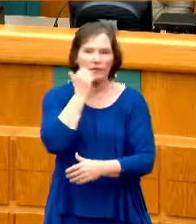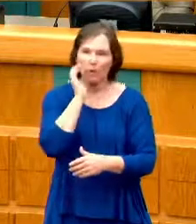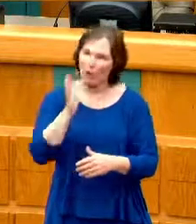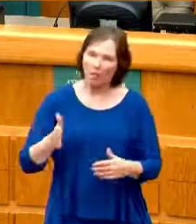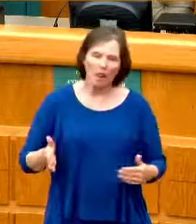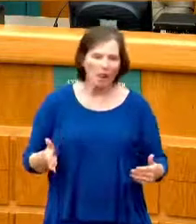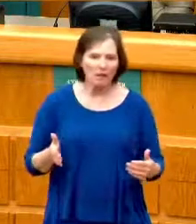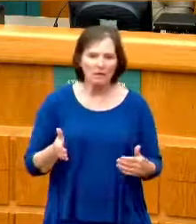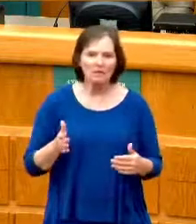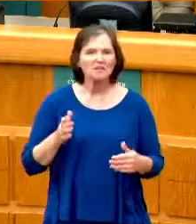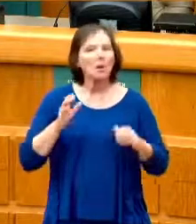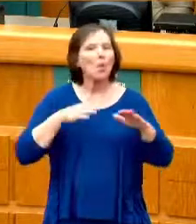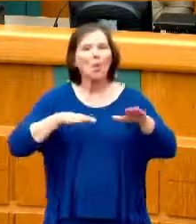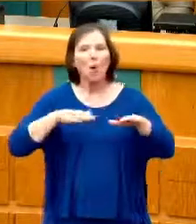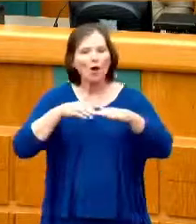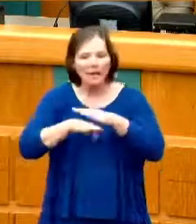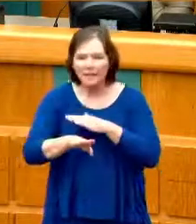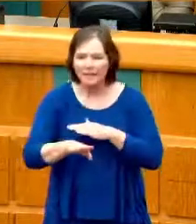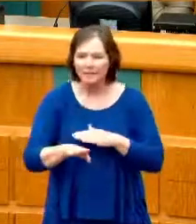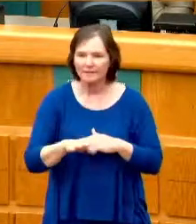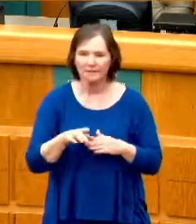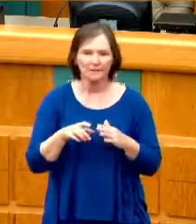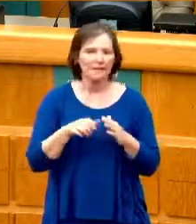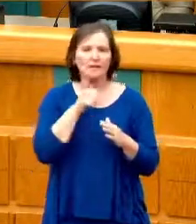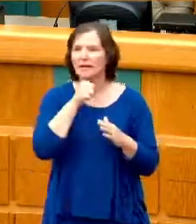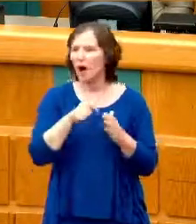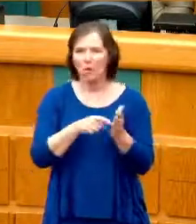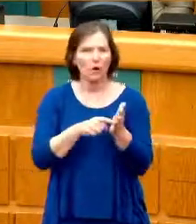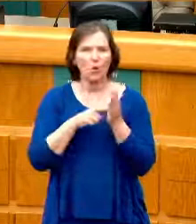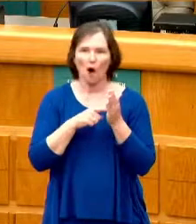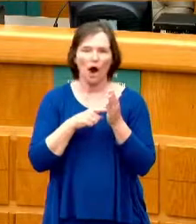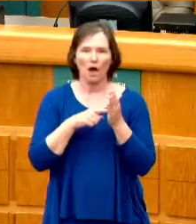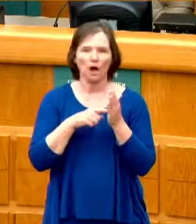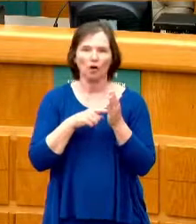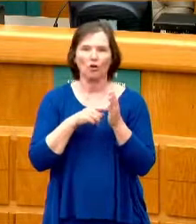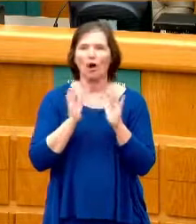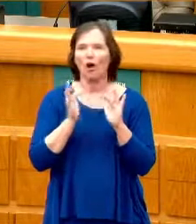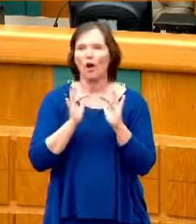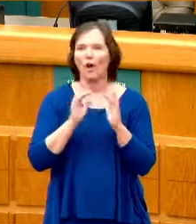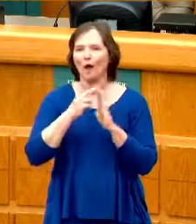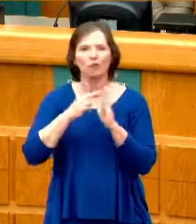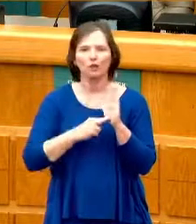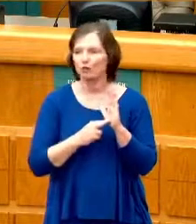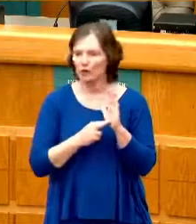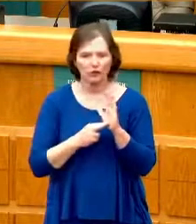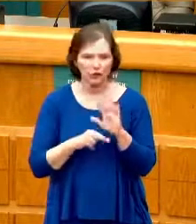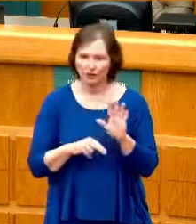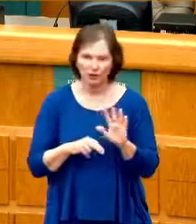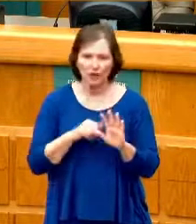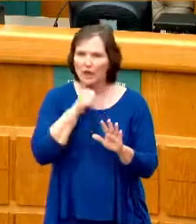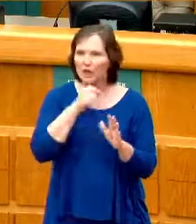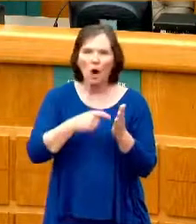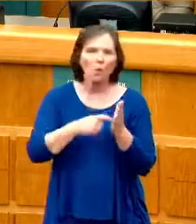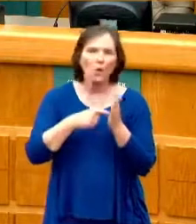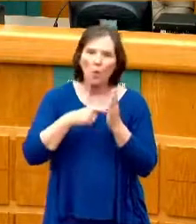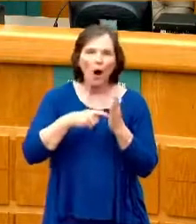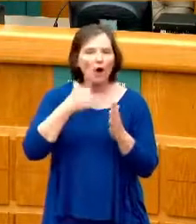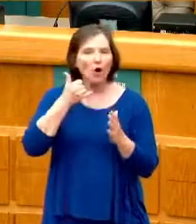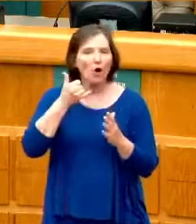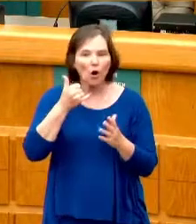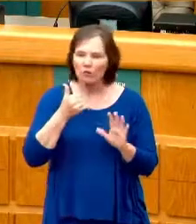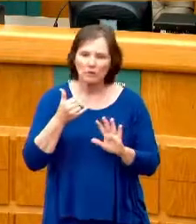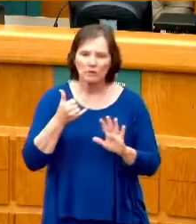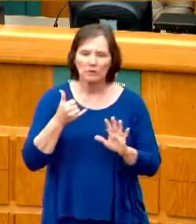clinic. You won't need to pre-register. It'll also be a source of education. If you're walking by and you're not ready, but you